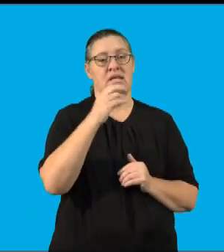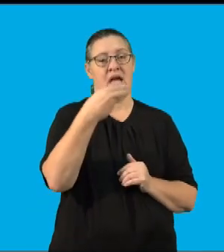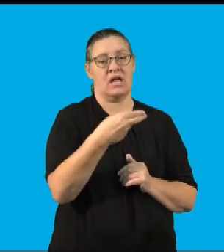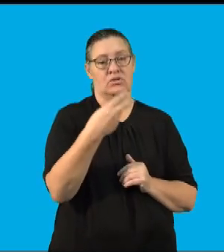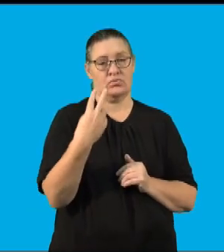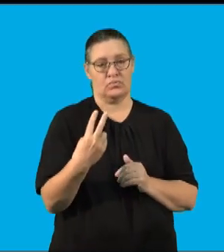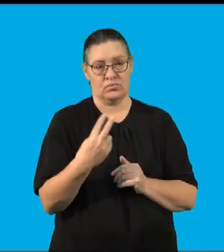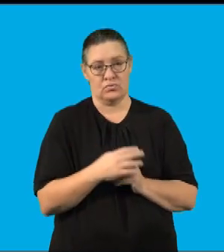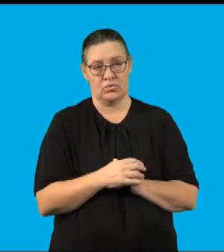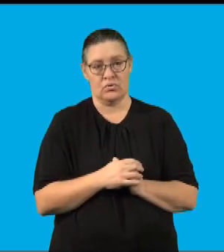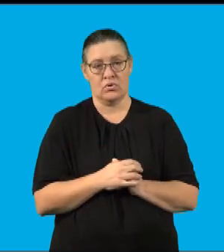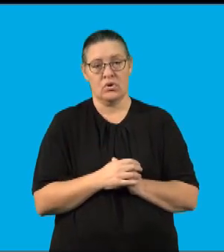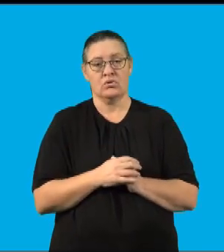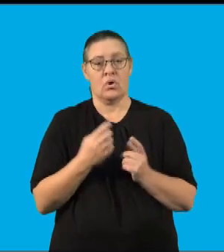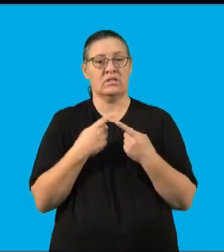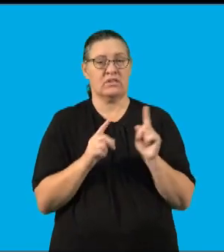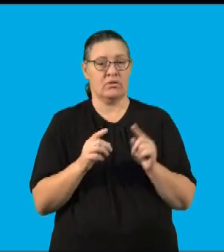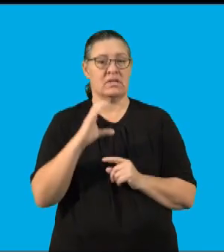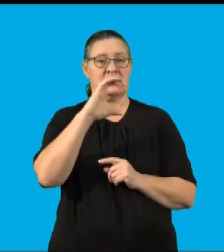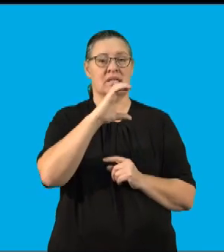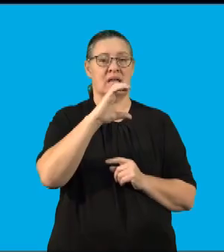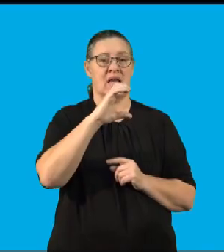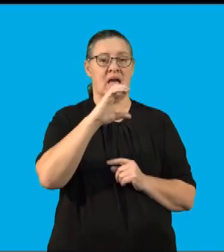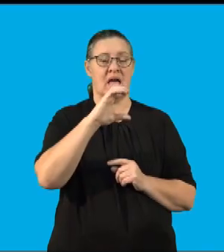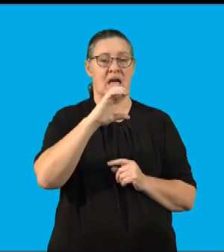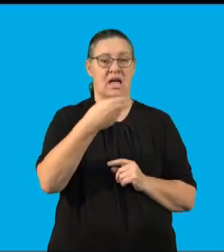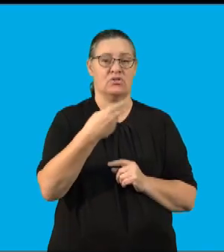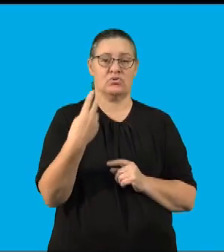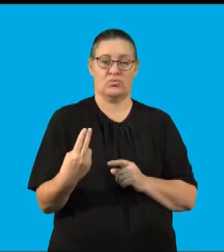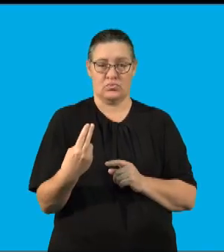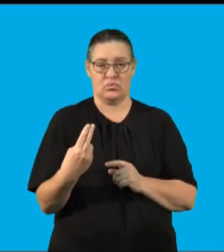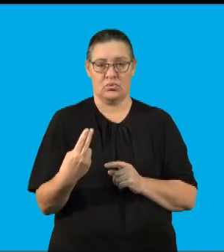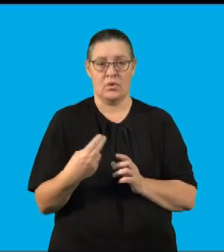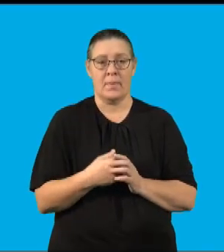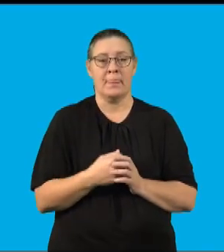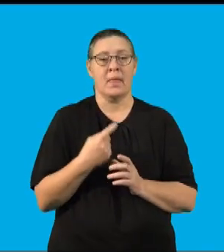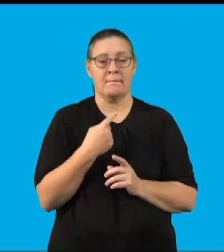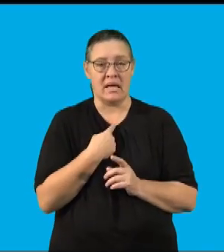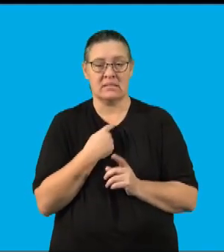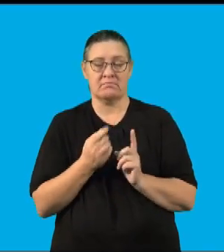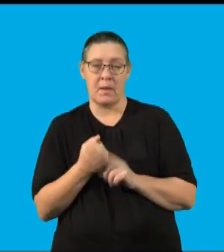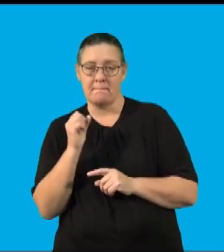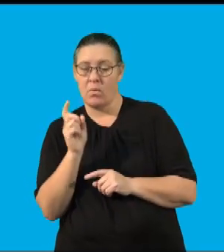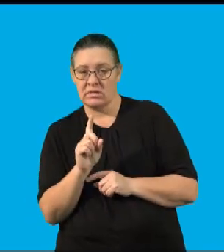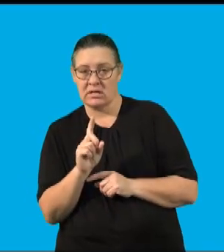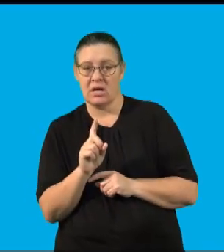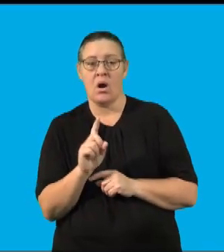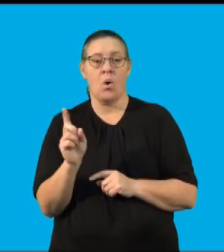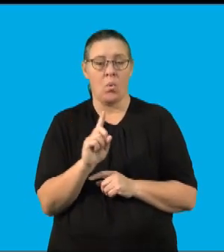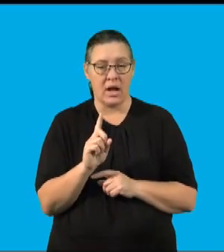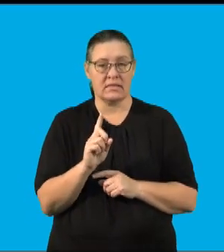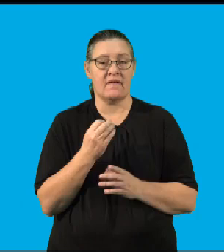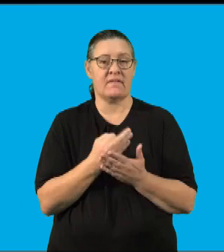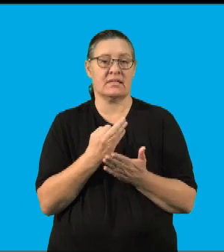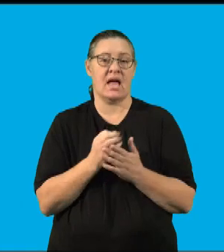just the CH2. So they are different by CH2. So what is it that these learners are trying to investigate? They're trying to